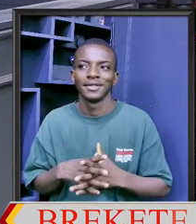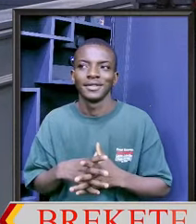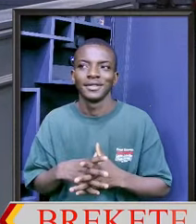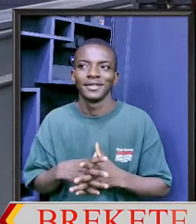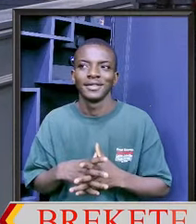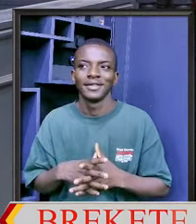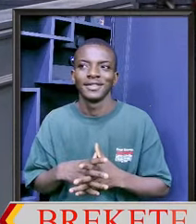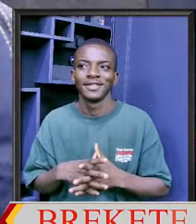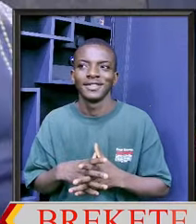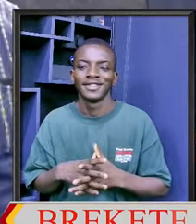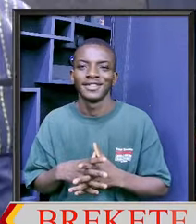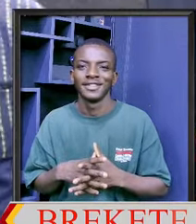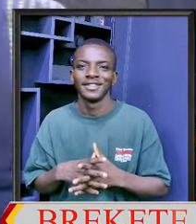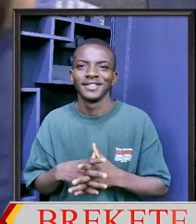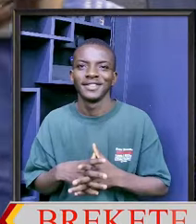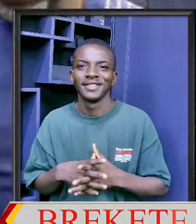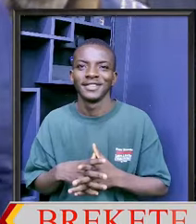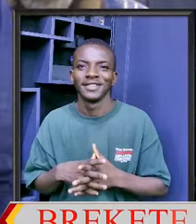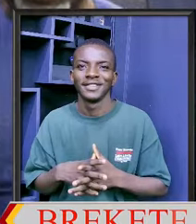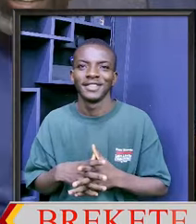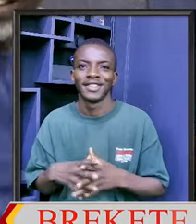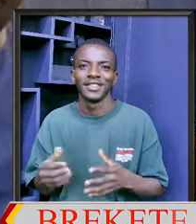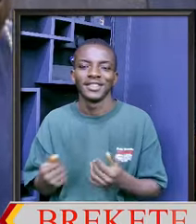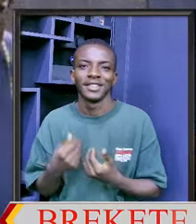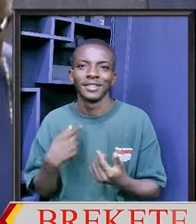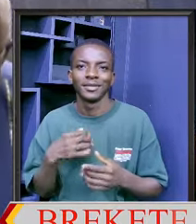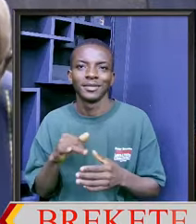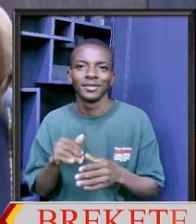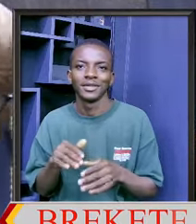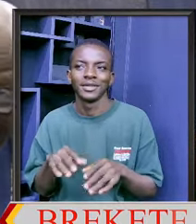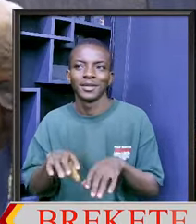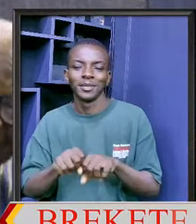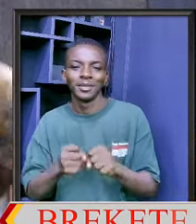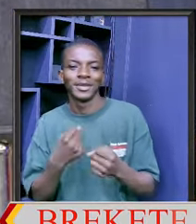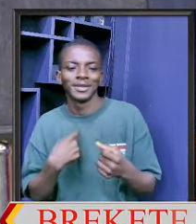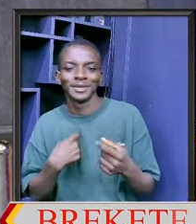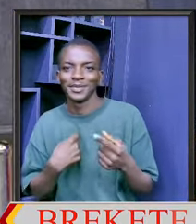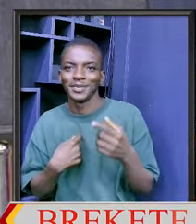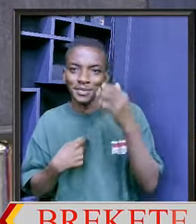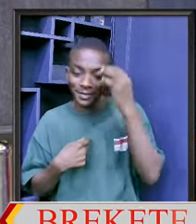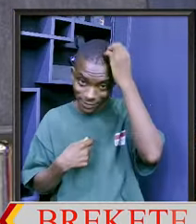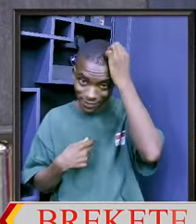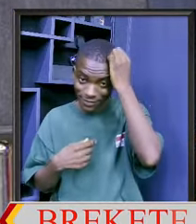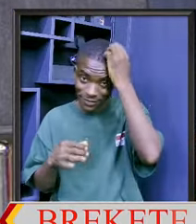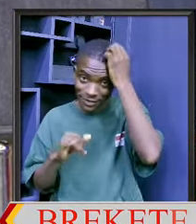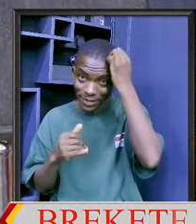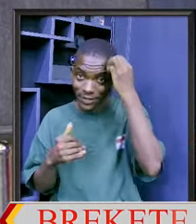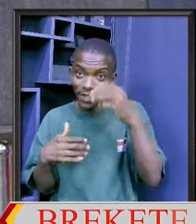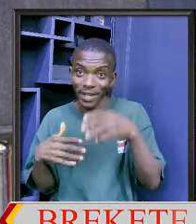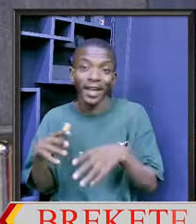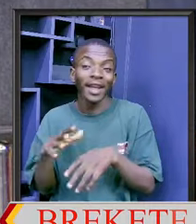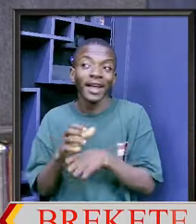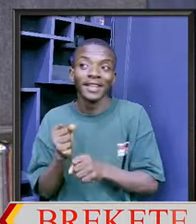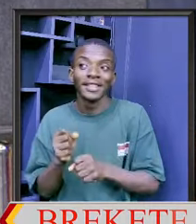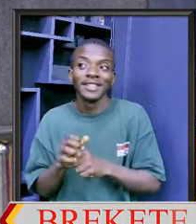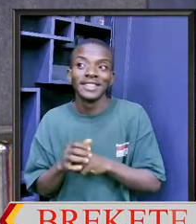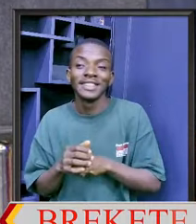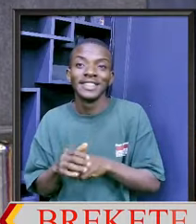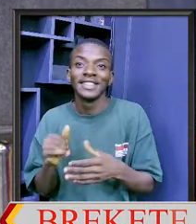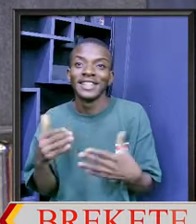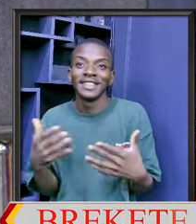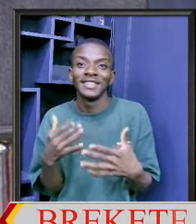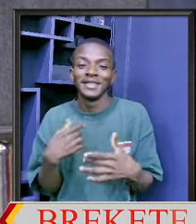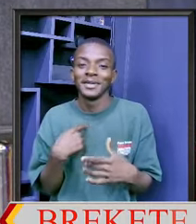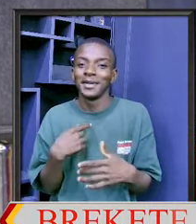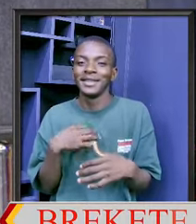ba. The person who challenged me here say go break me. No, she say she handle you. She that thing fear